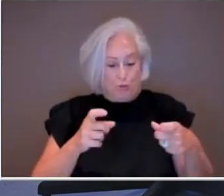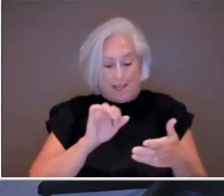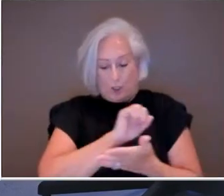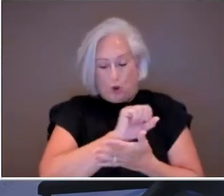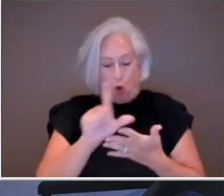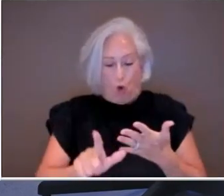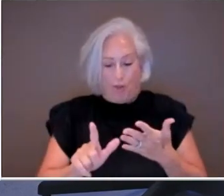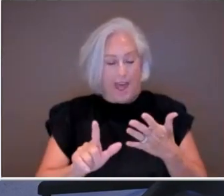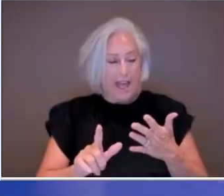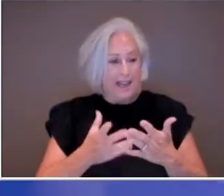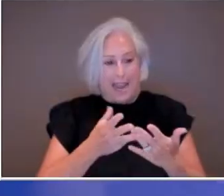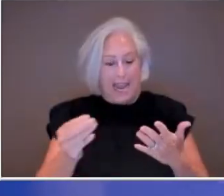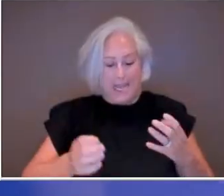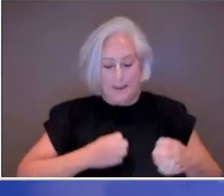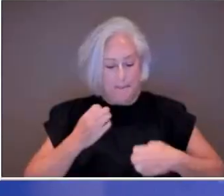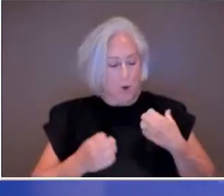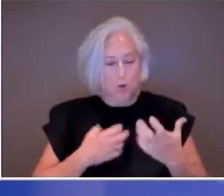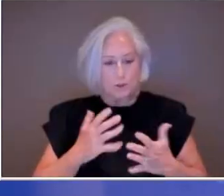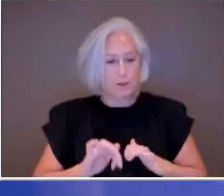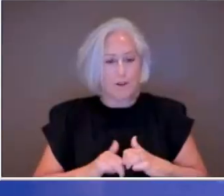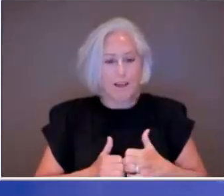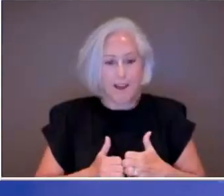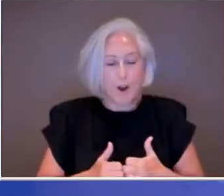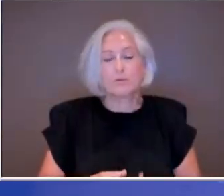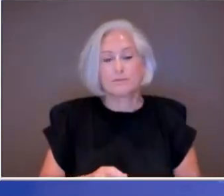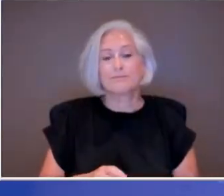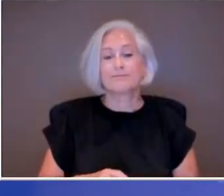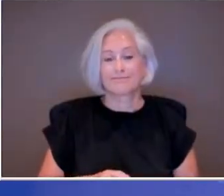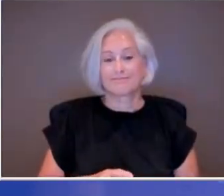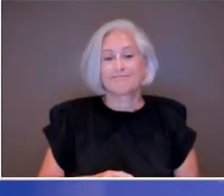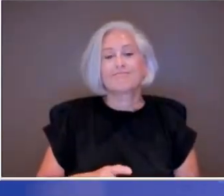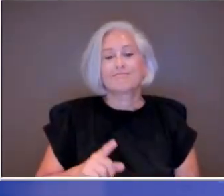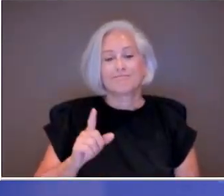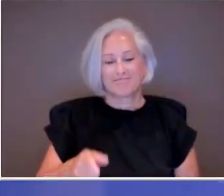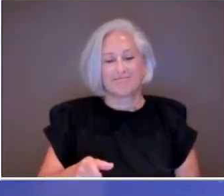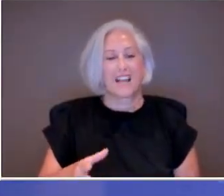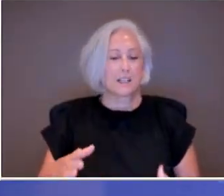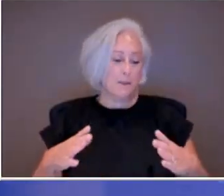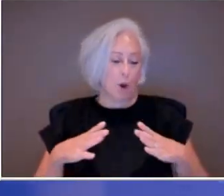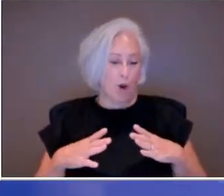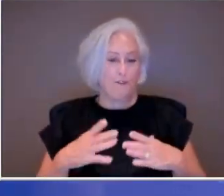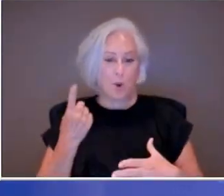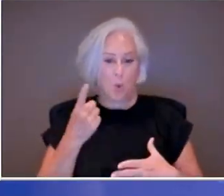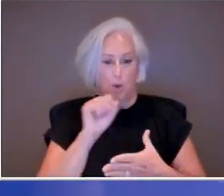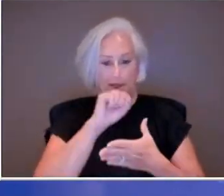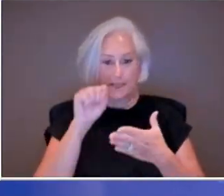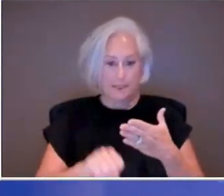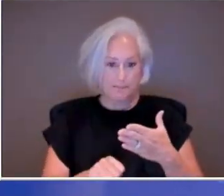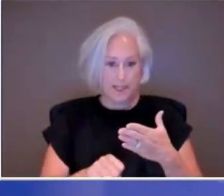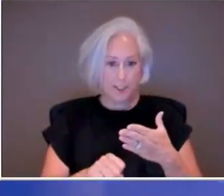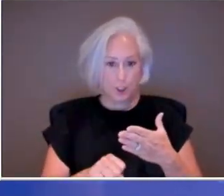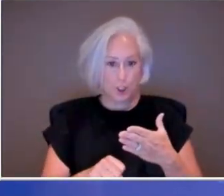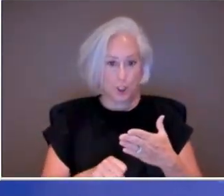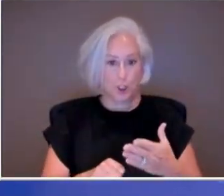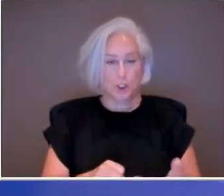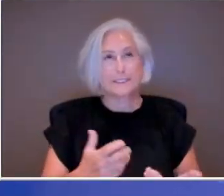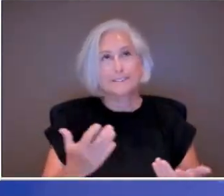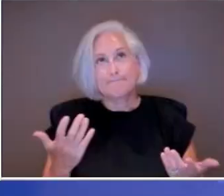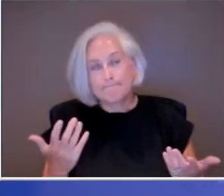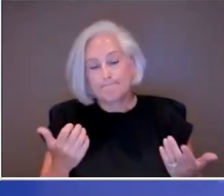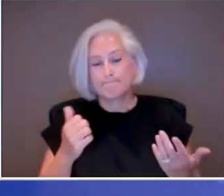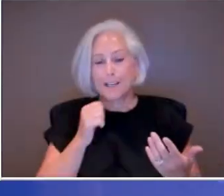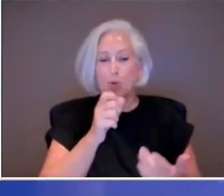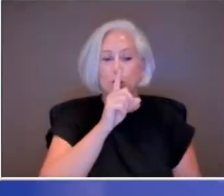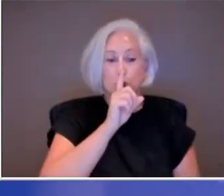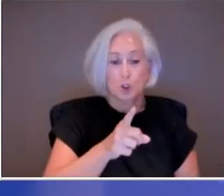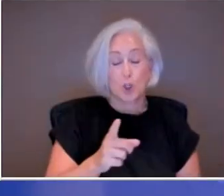Yeah. So I had to take a semester off. And I wasn't sure. I was